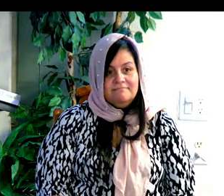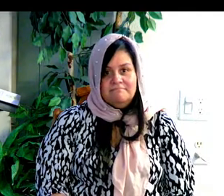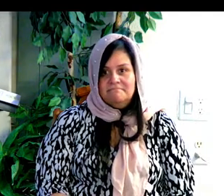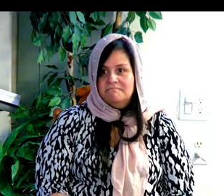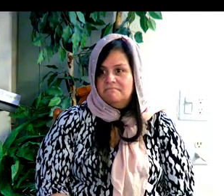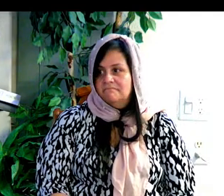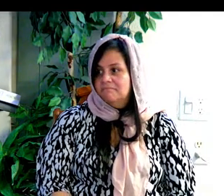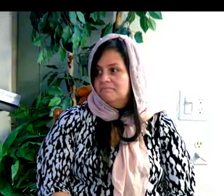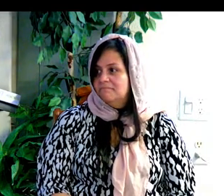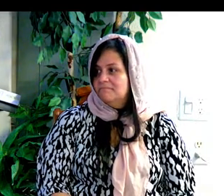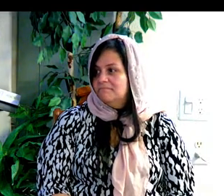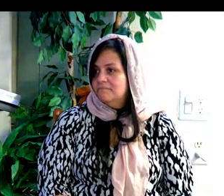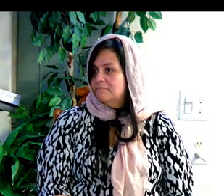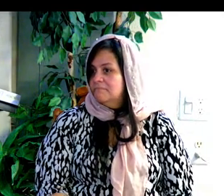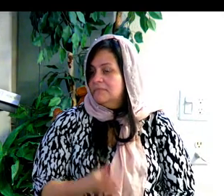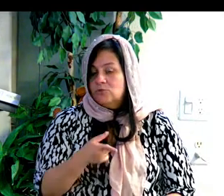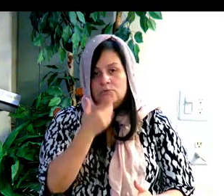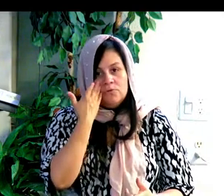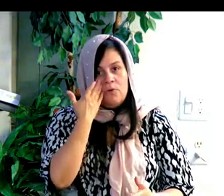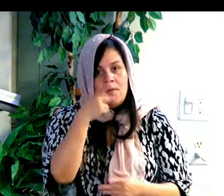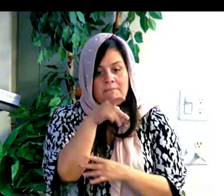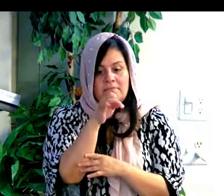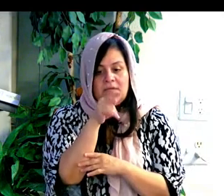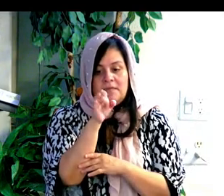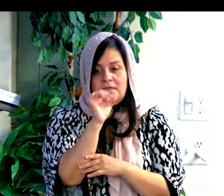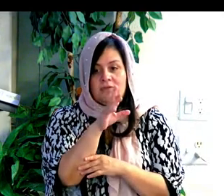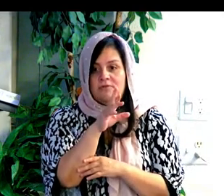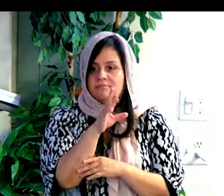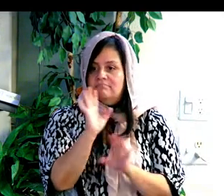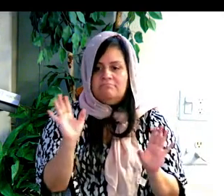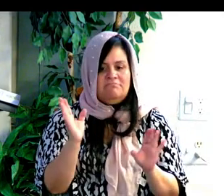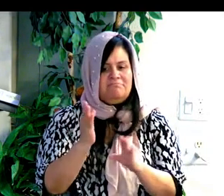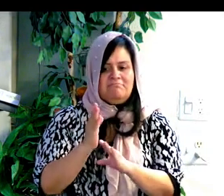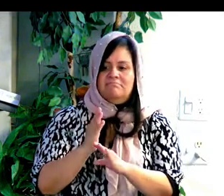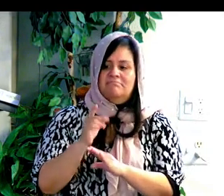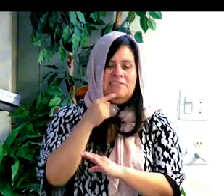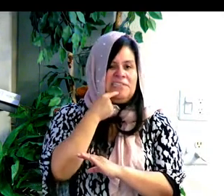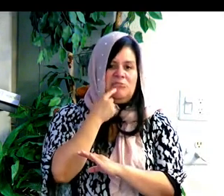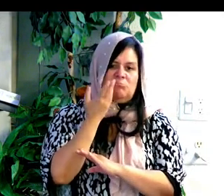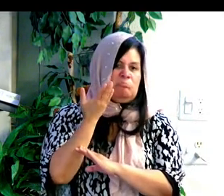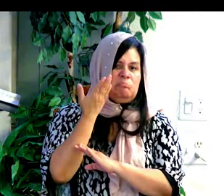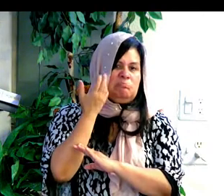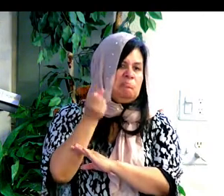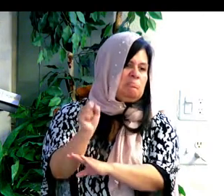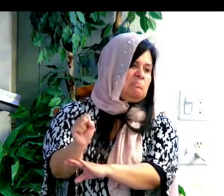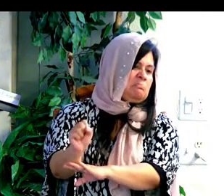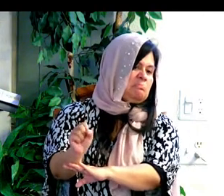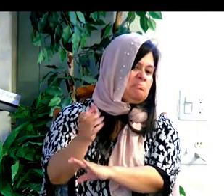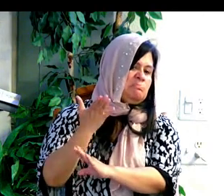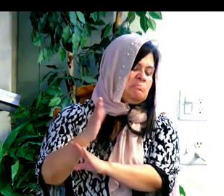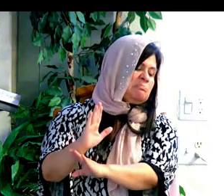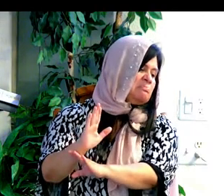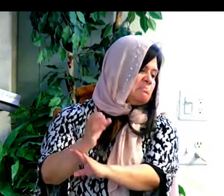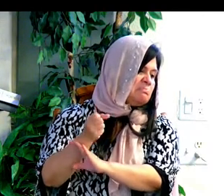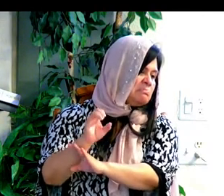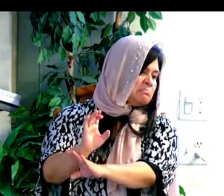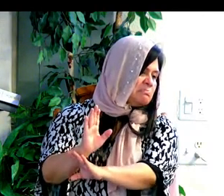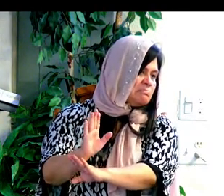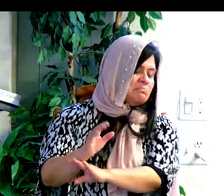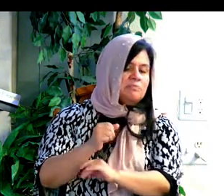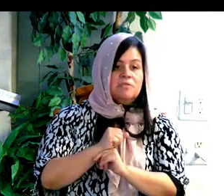nosotros recordamos que Pedro lo negó tres veces,